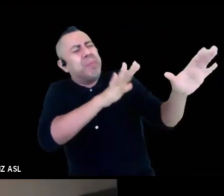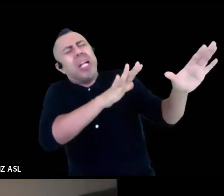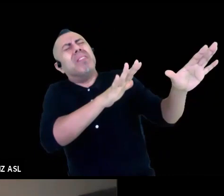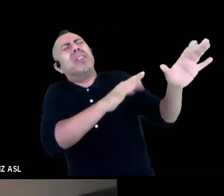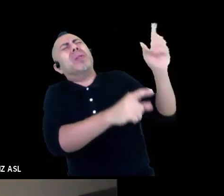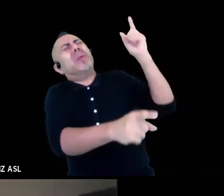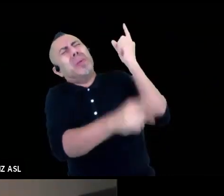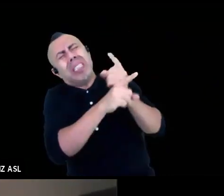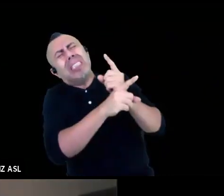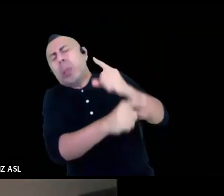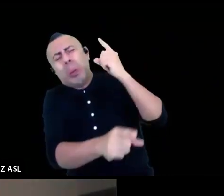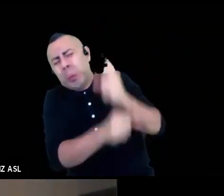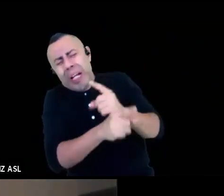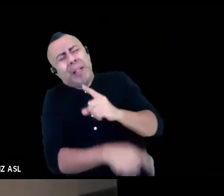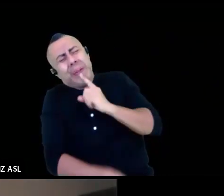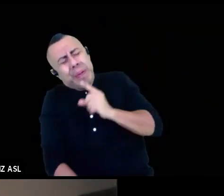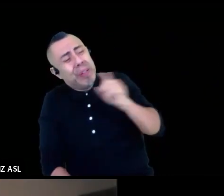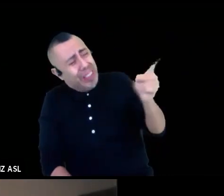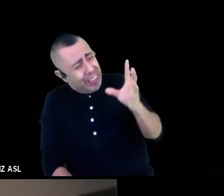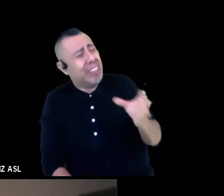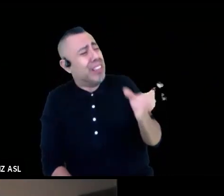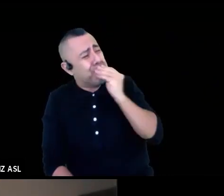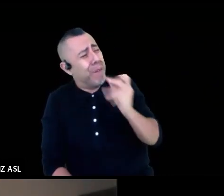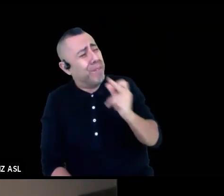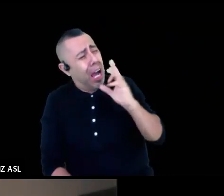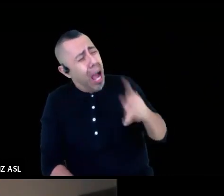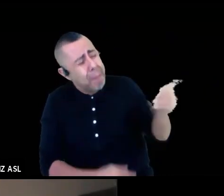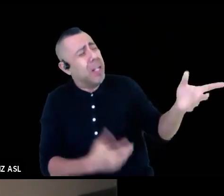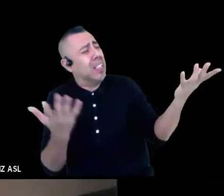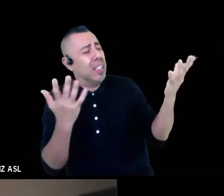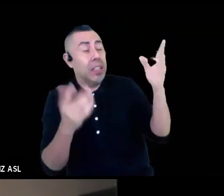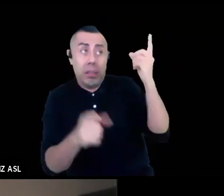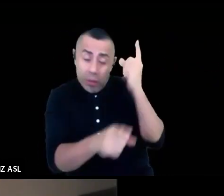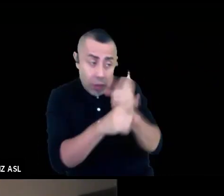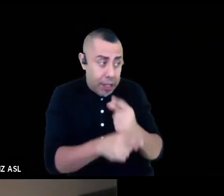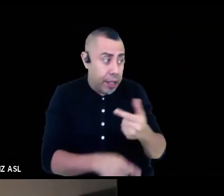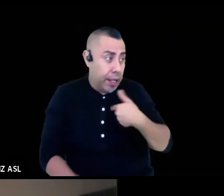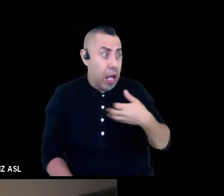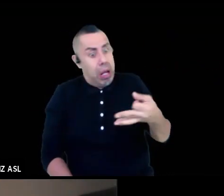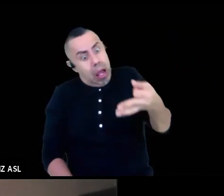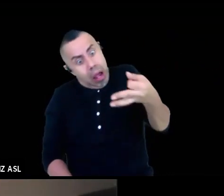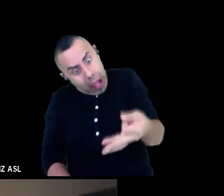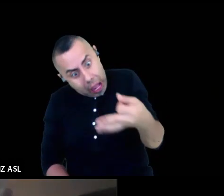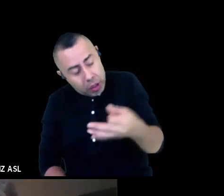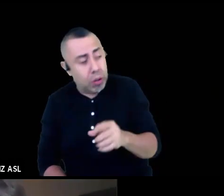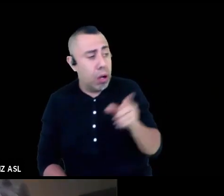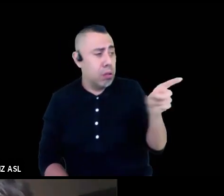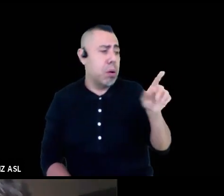up. You're right, I'm the big asshole. You're the poor, suffering victim.